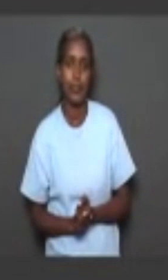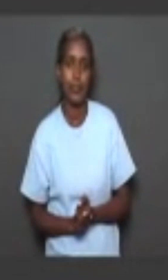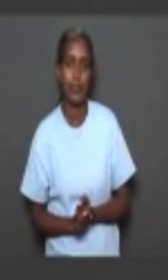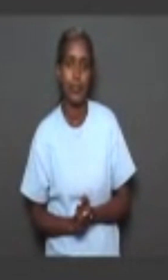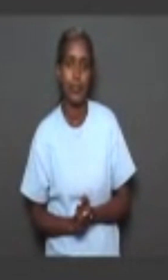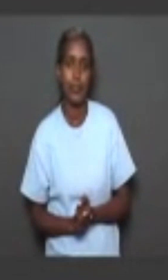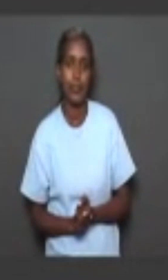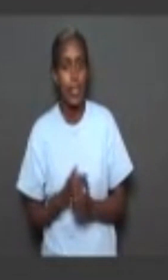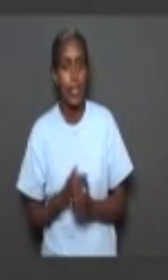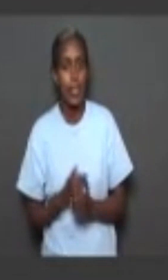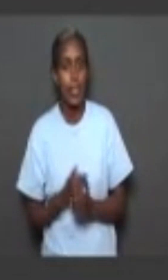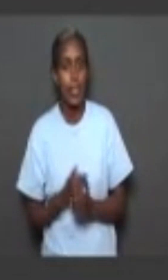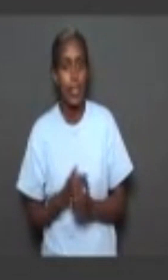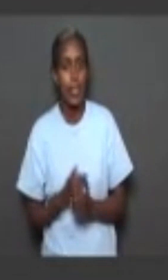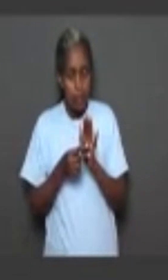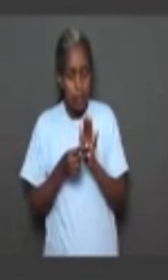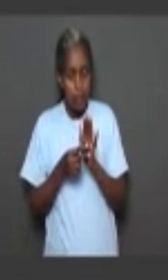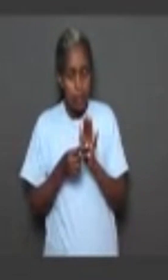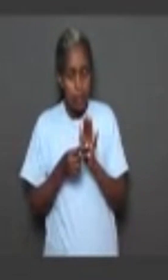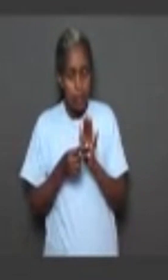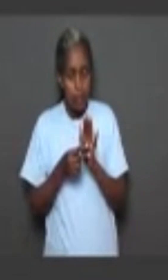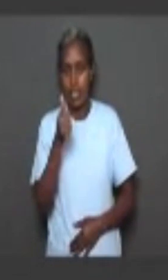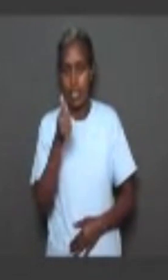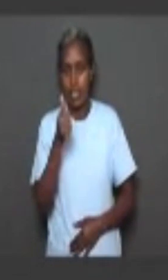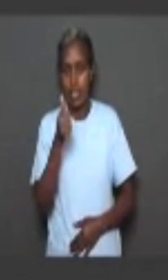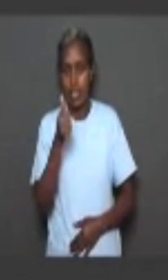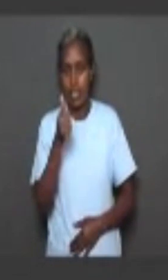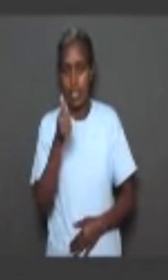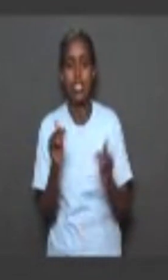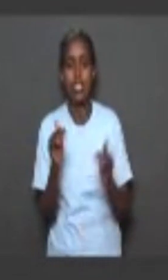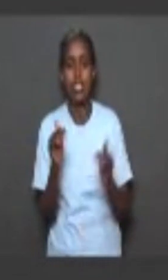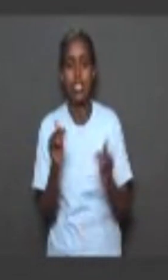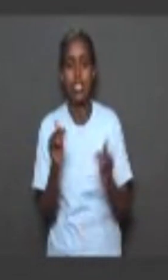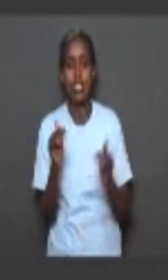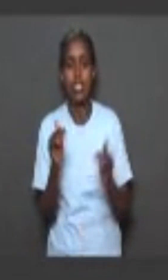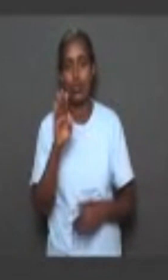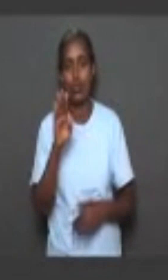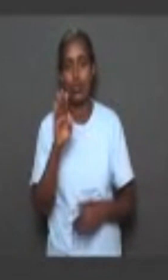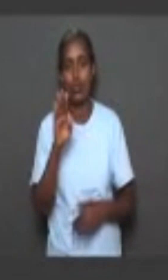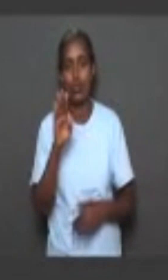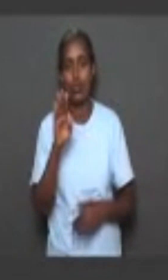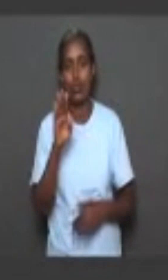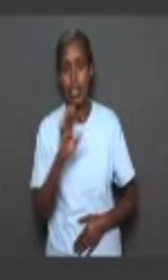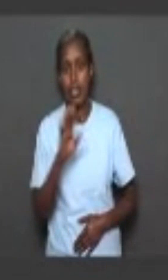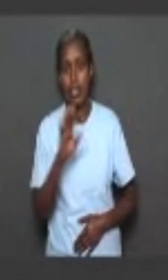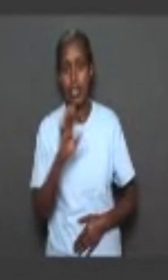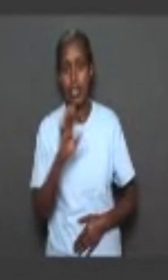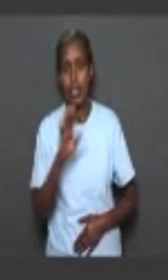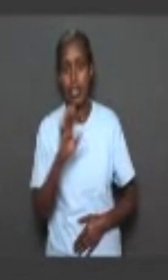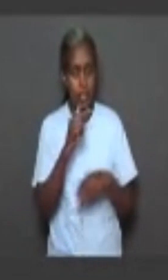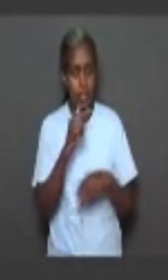This means that A is equal to B and